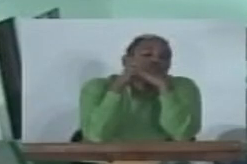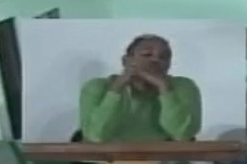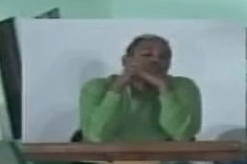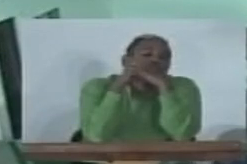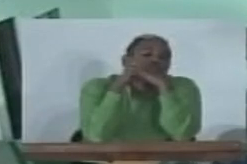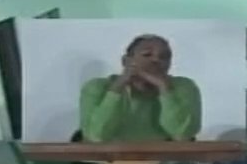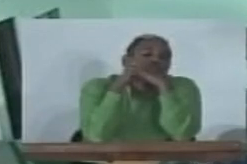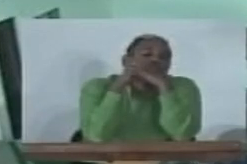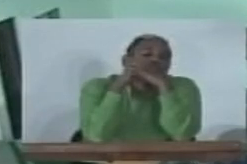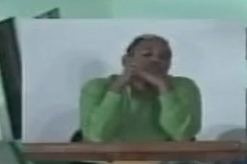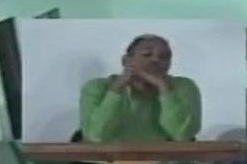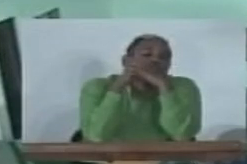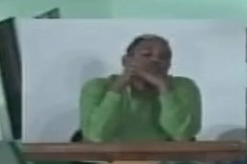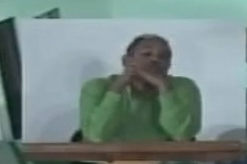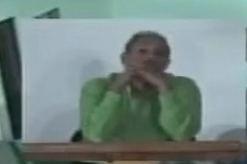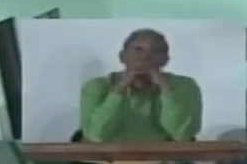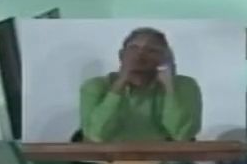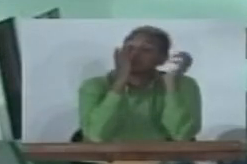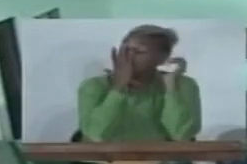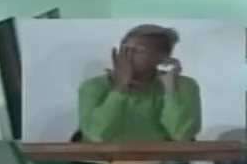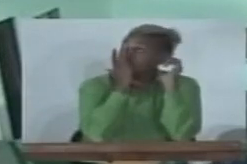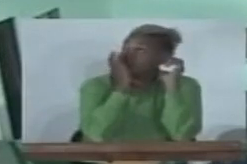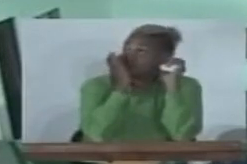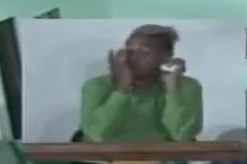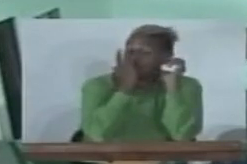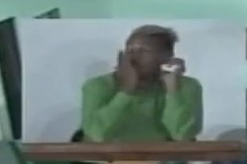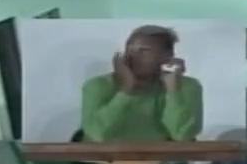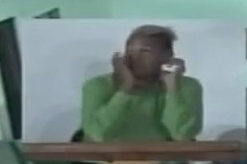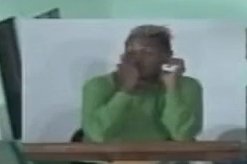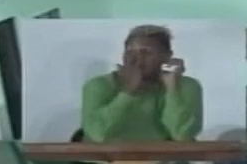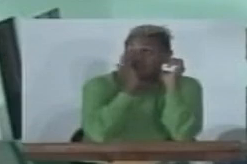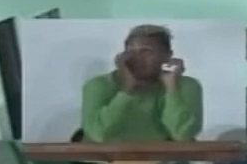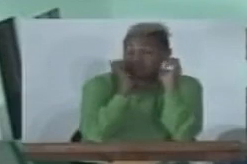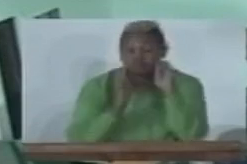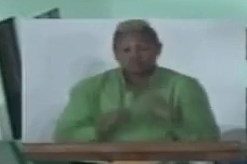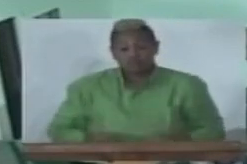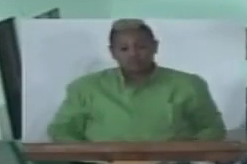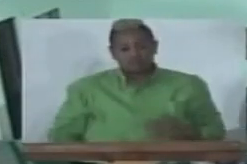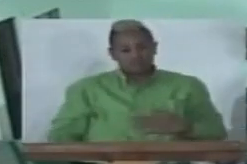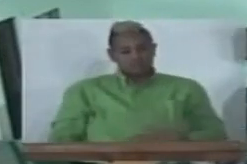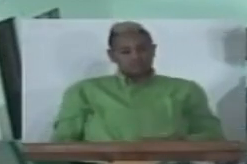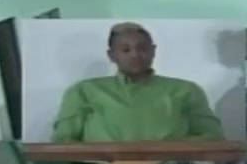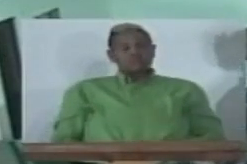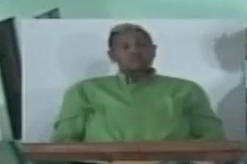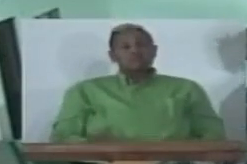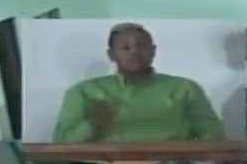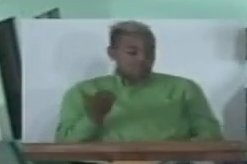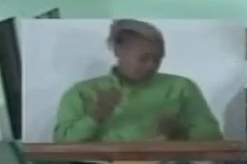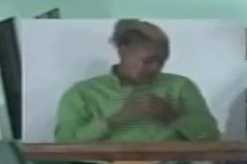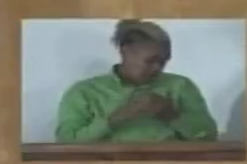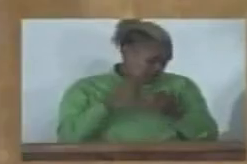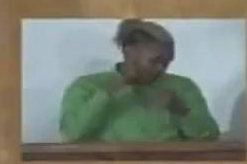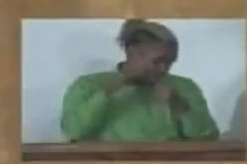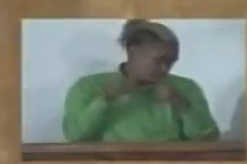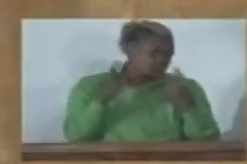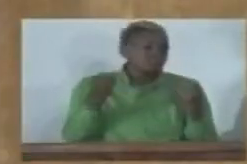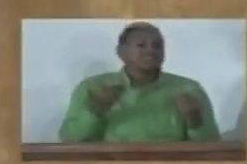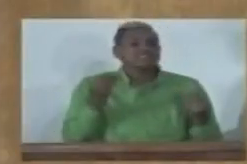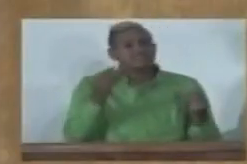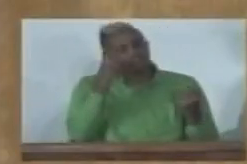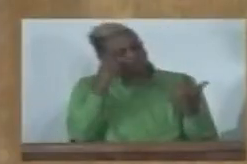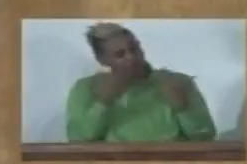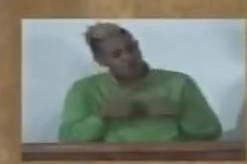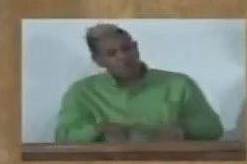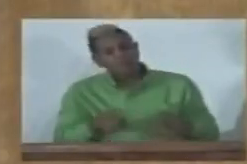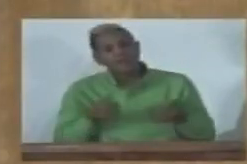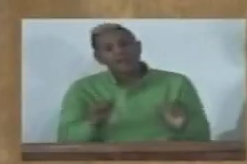the opposition has extended our cooperative effort to